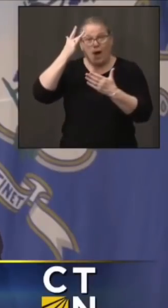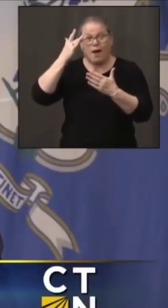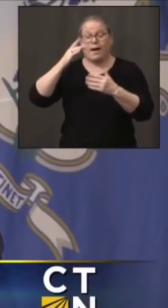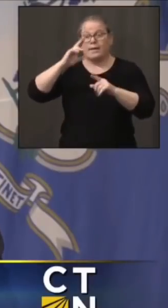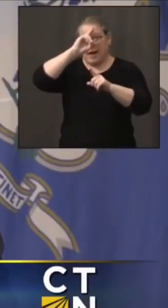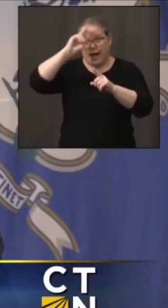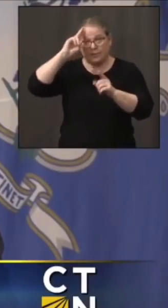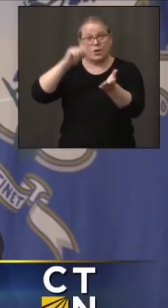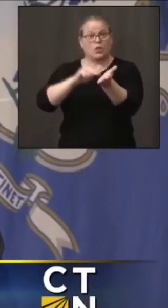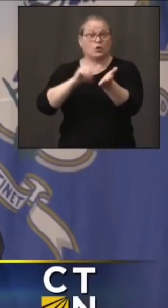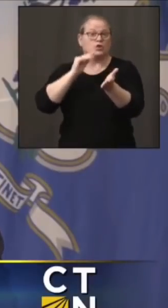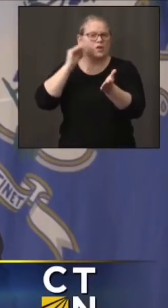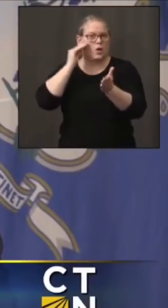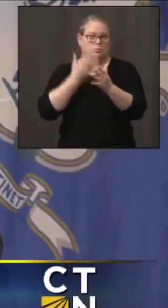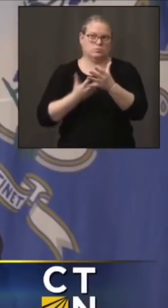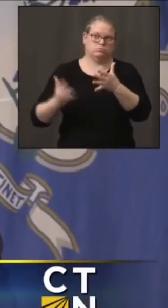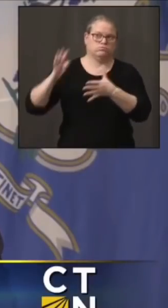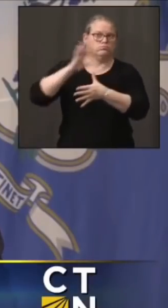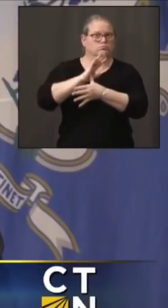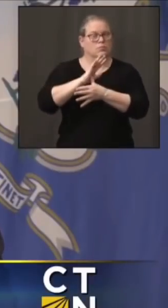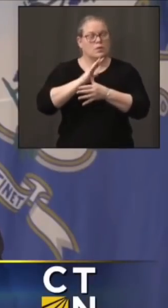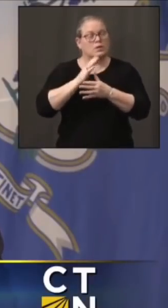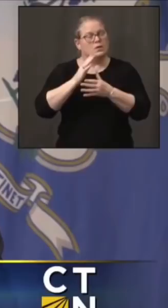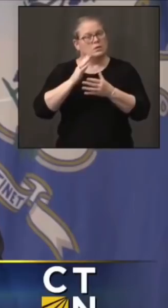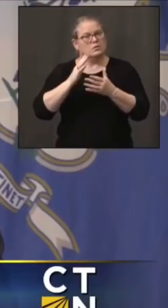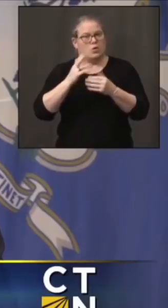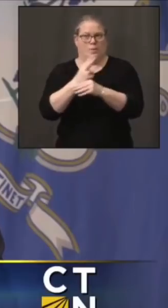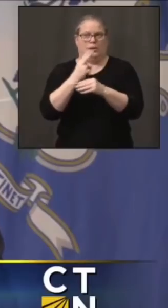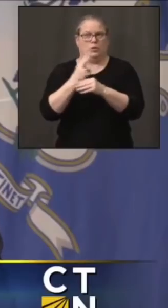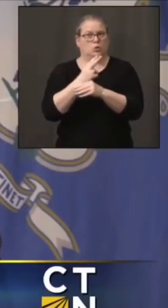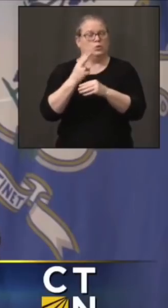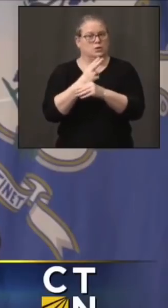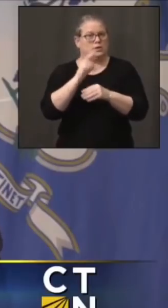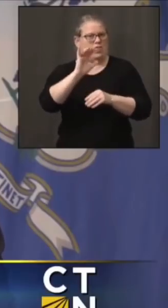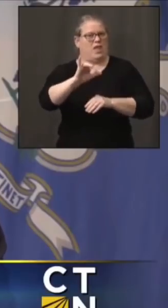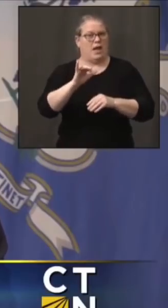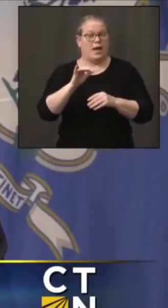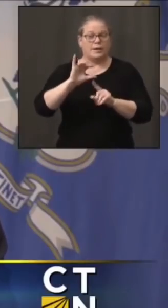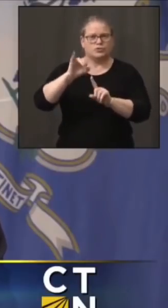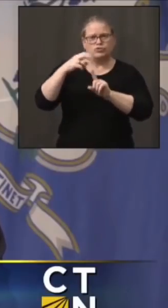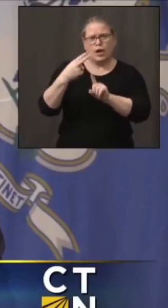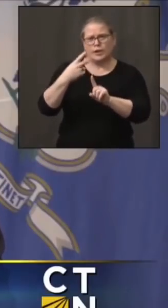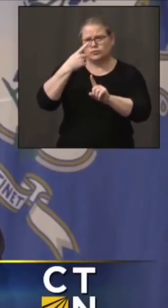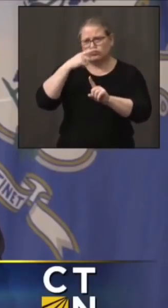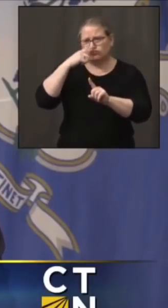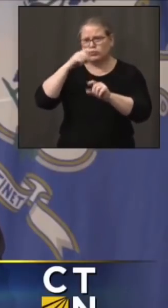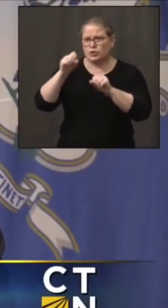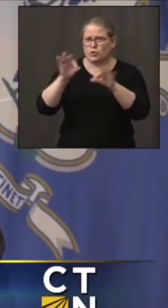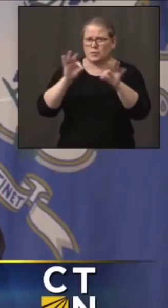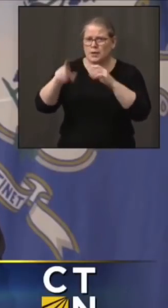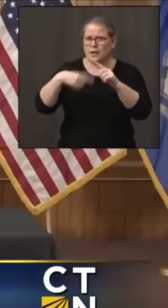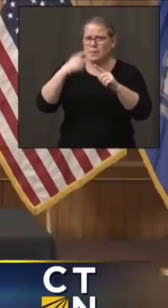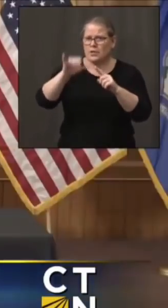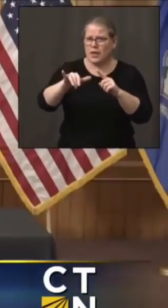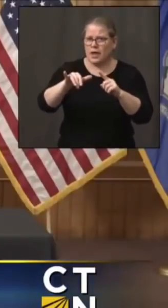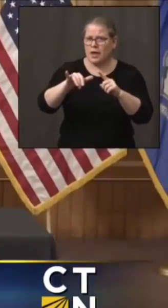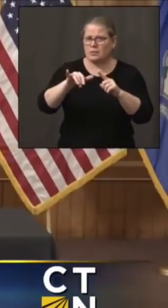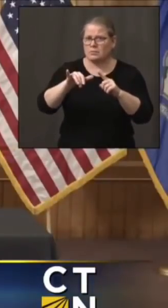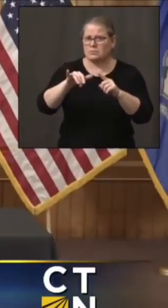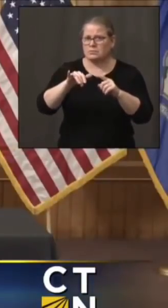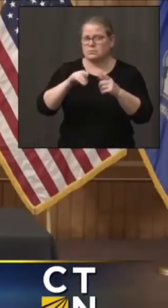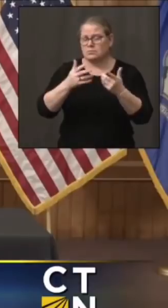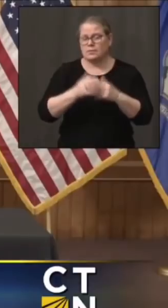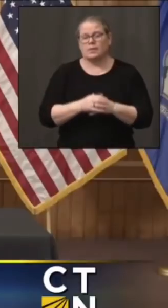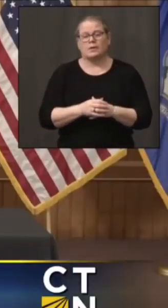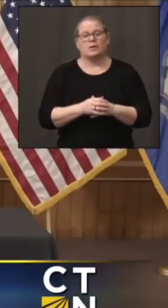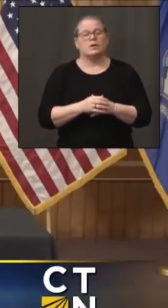nursing homes. But Josh, you want to talk through that a little bit as we move to phase 1B? Yeah, that's exactly right, Governor.